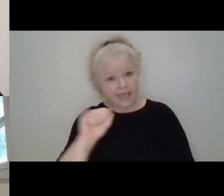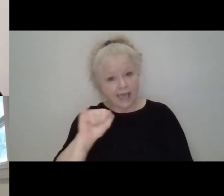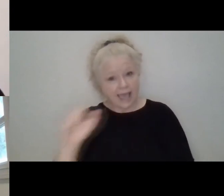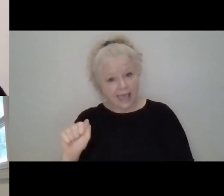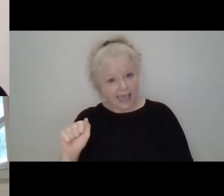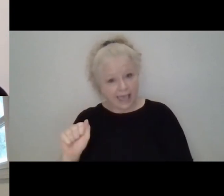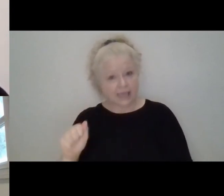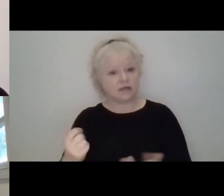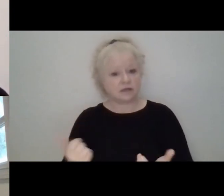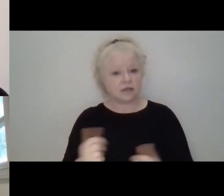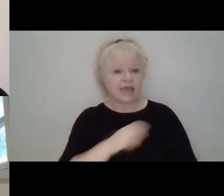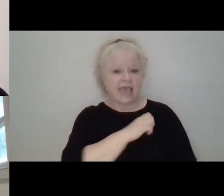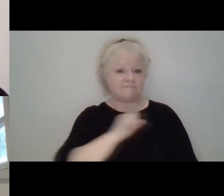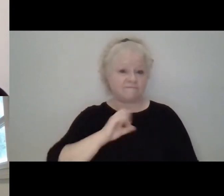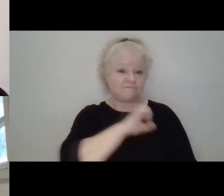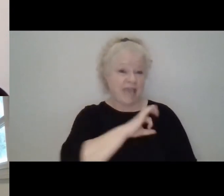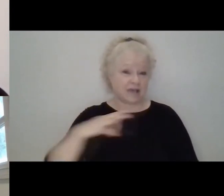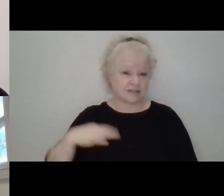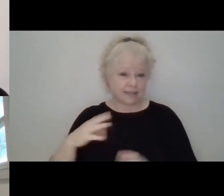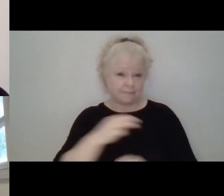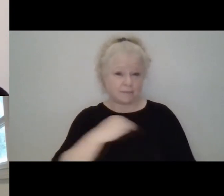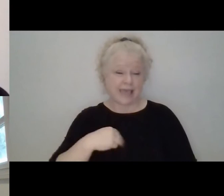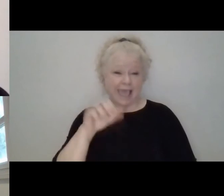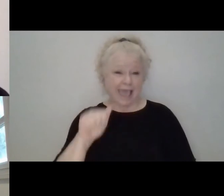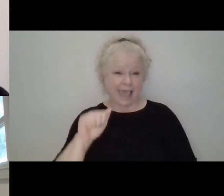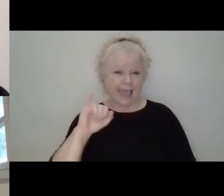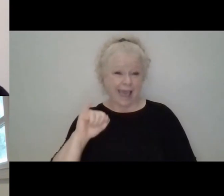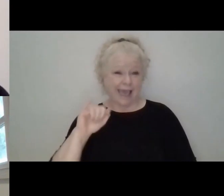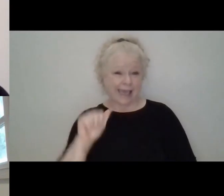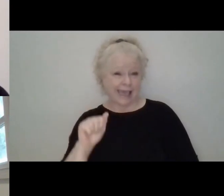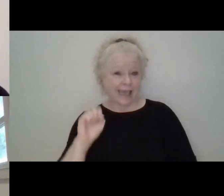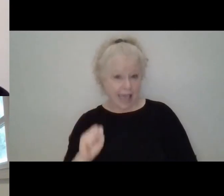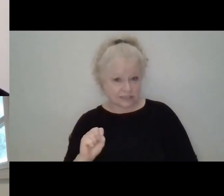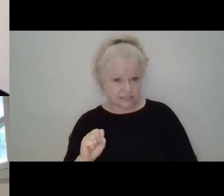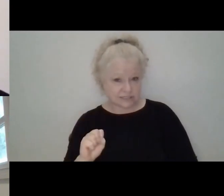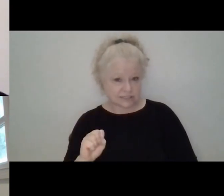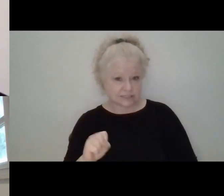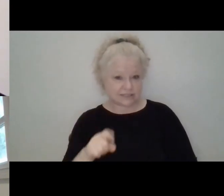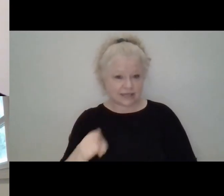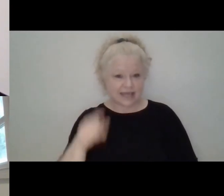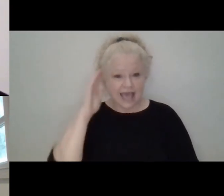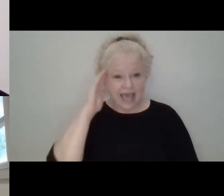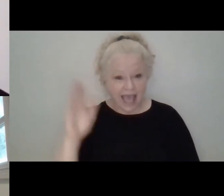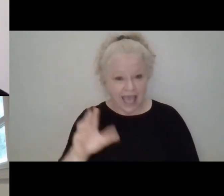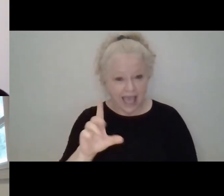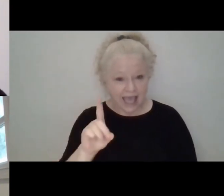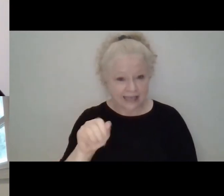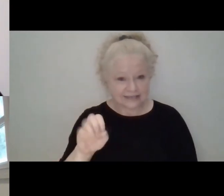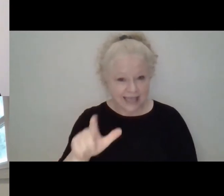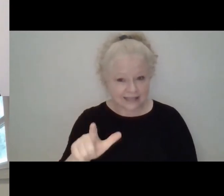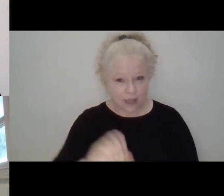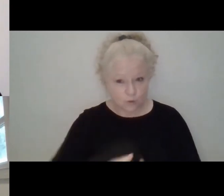fantastic, and faculty member of AIAS. And he's going to be helping me. Hi, Danielle. How are you? Hello, Cindy. How are